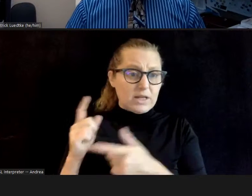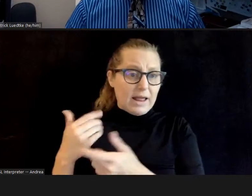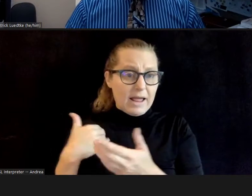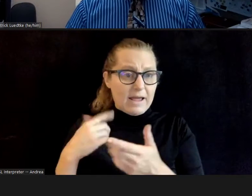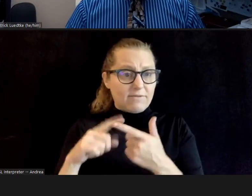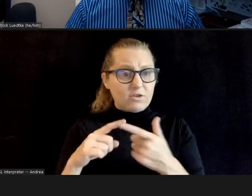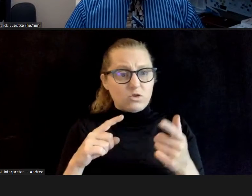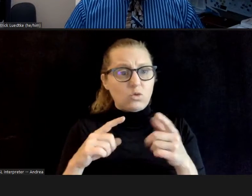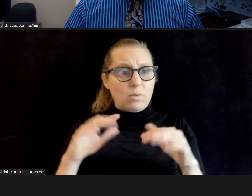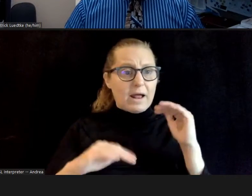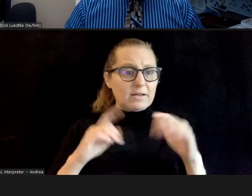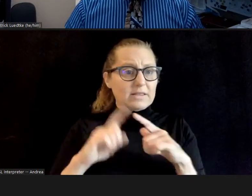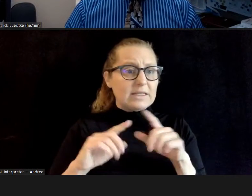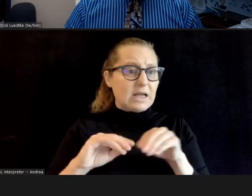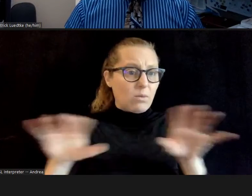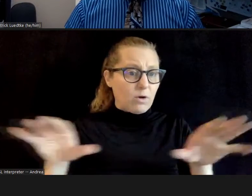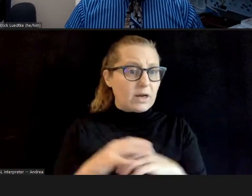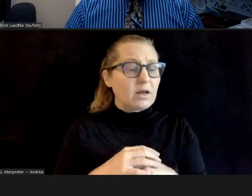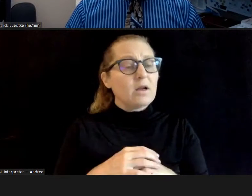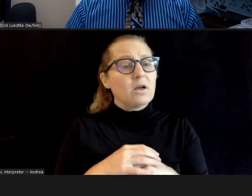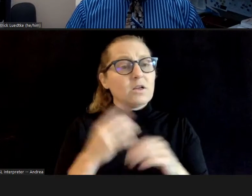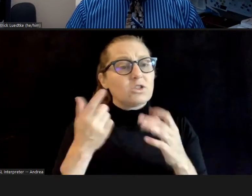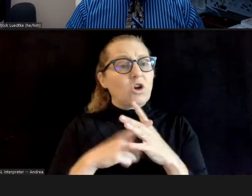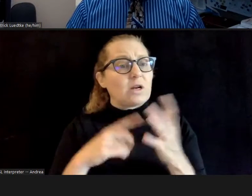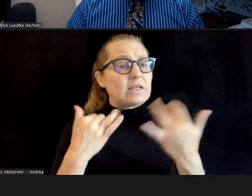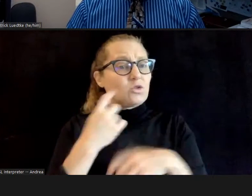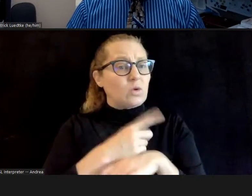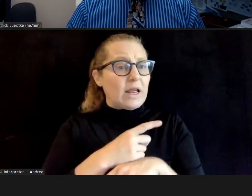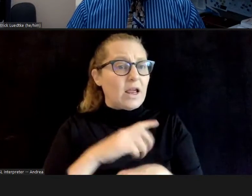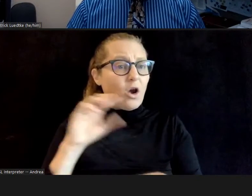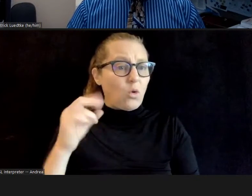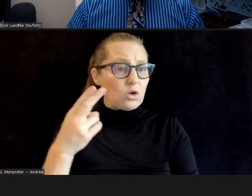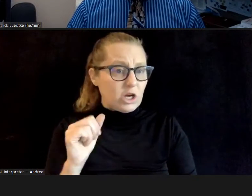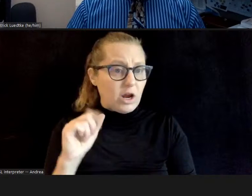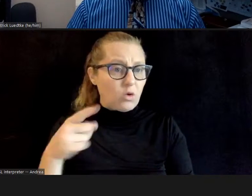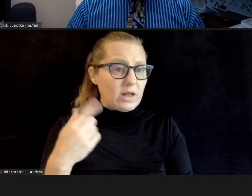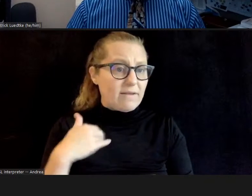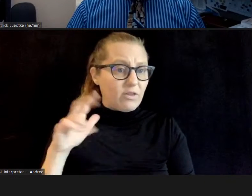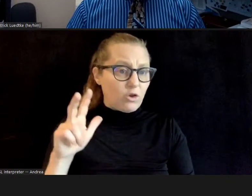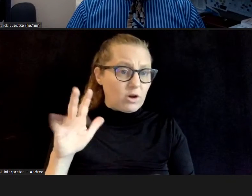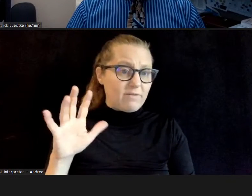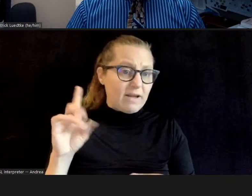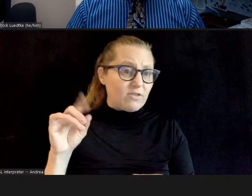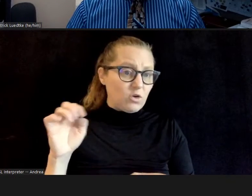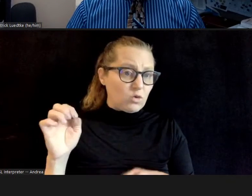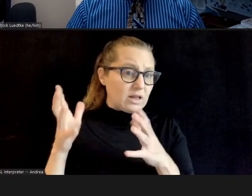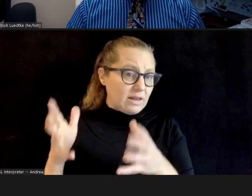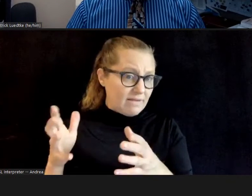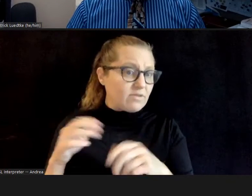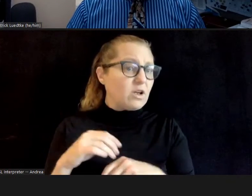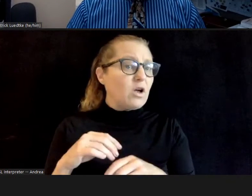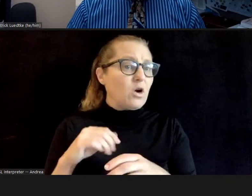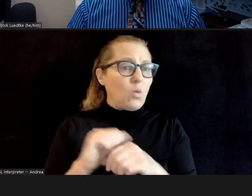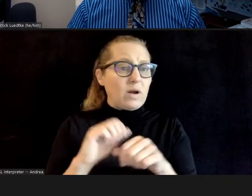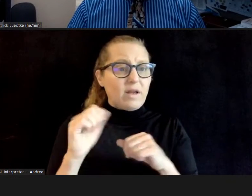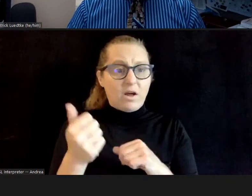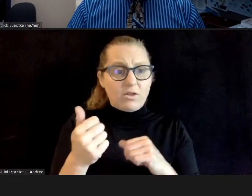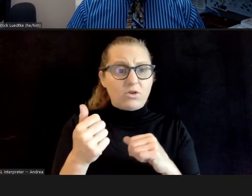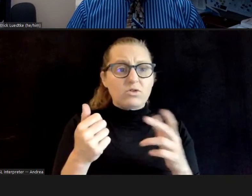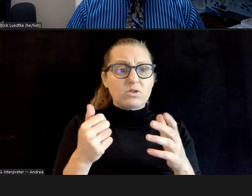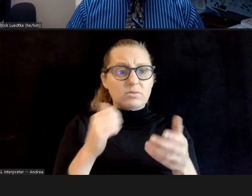outbreak. As of today, OHA only has 35 doses left in stock, with others positioned with